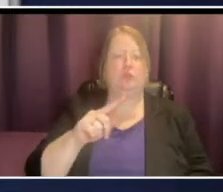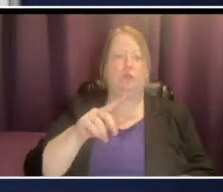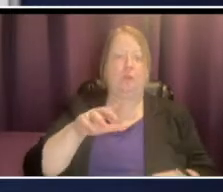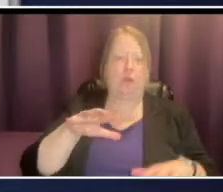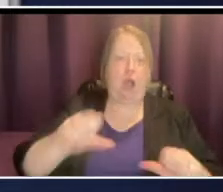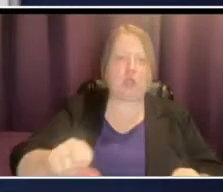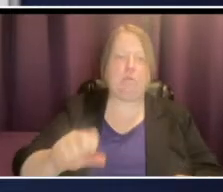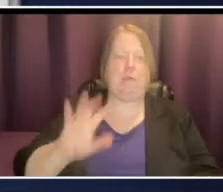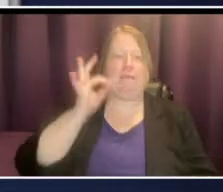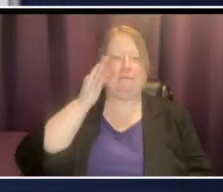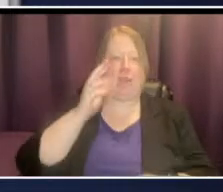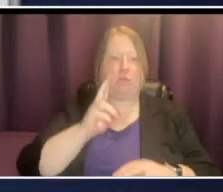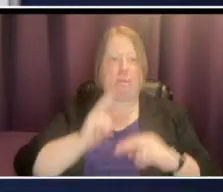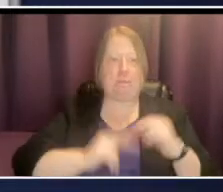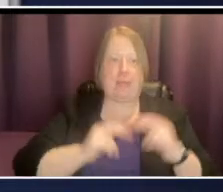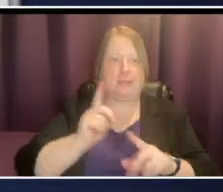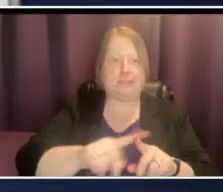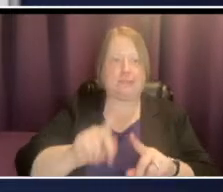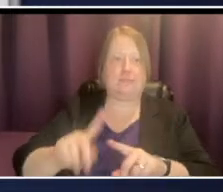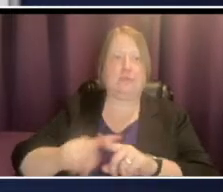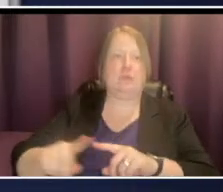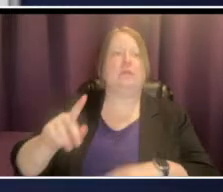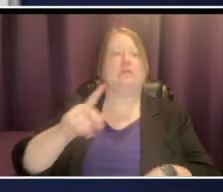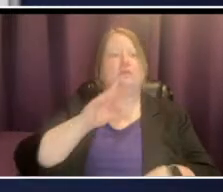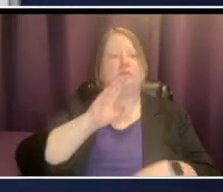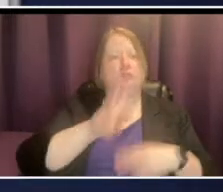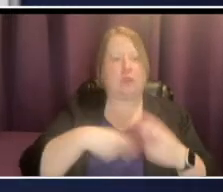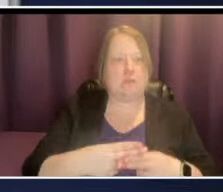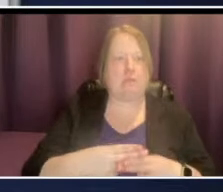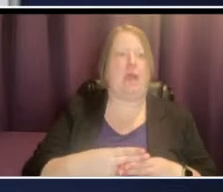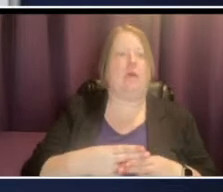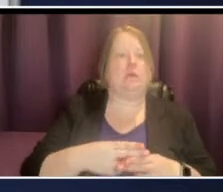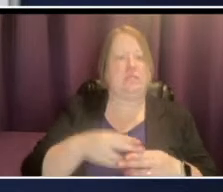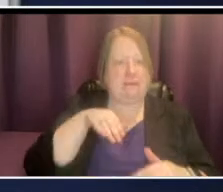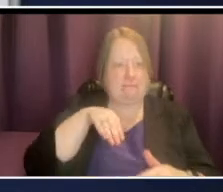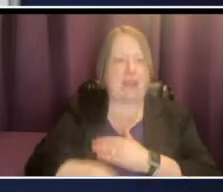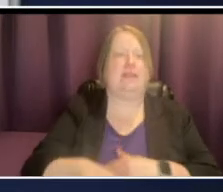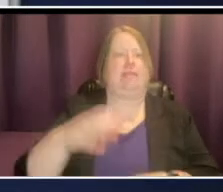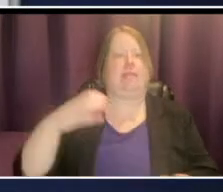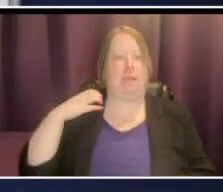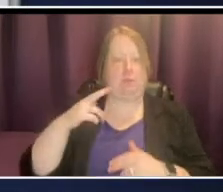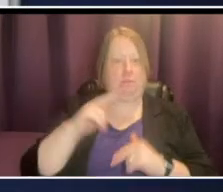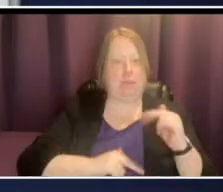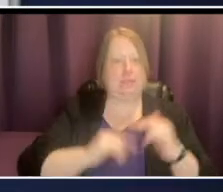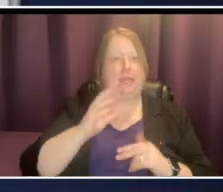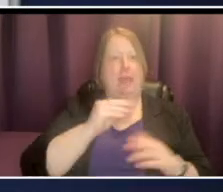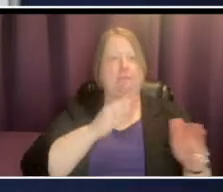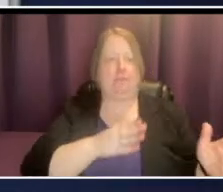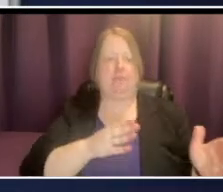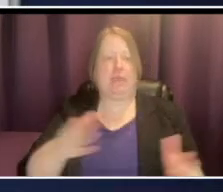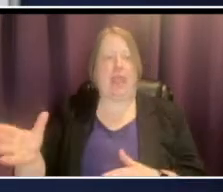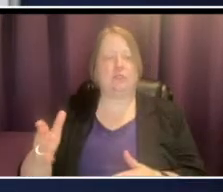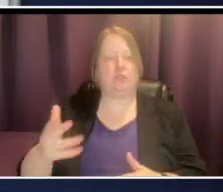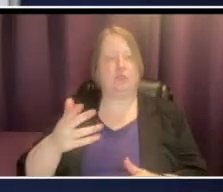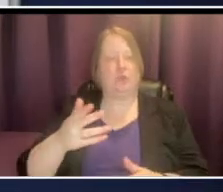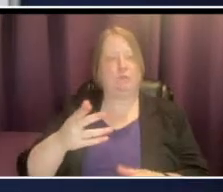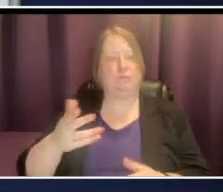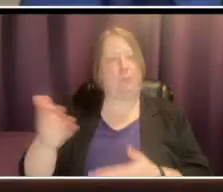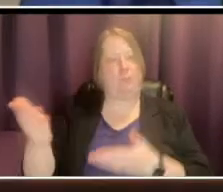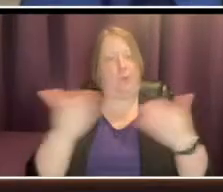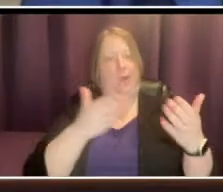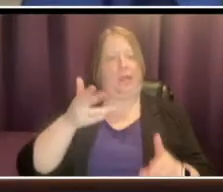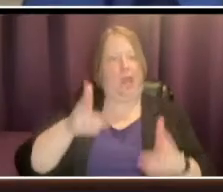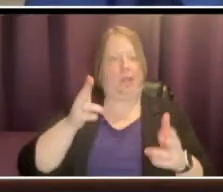arm themselves and to engage in political violence at the event. Other agencies were also